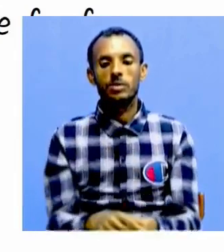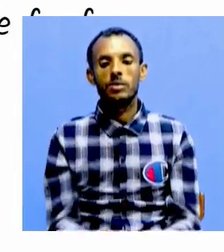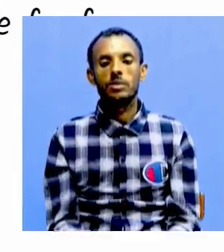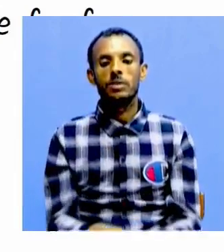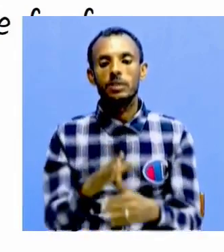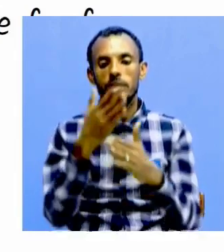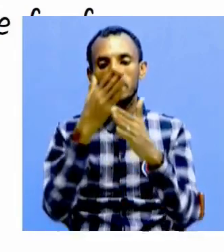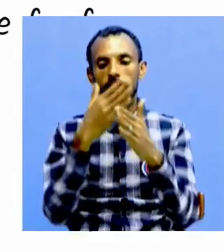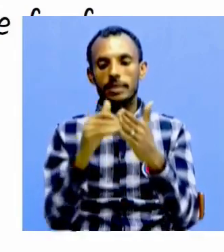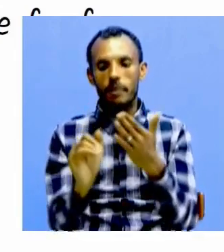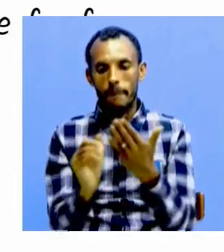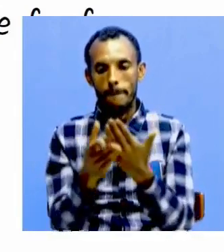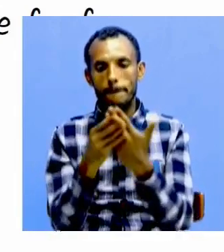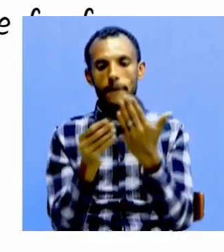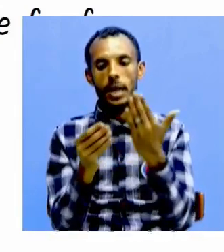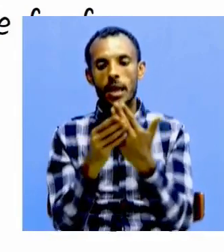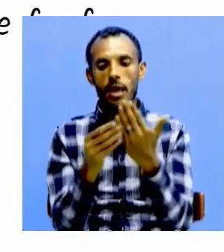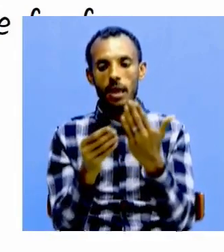some money,